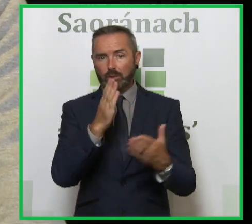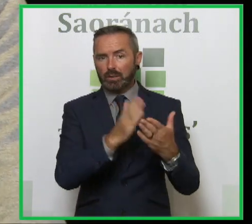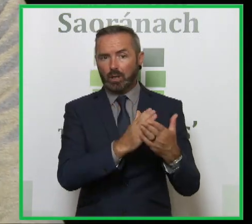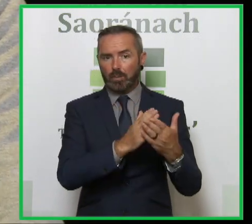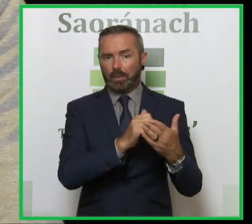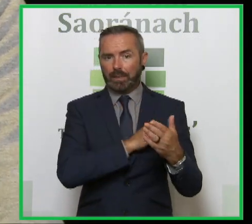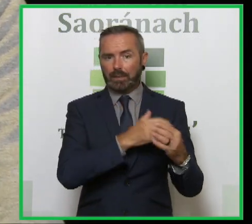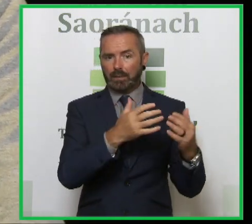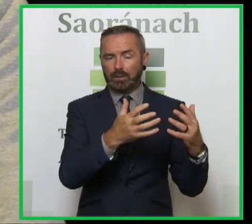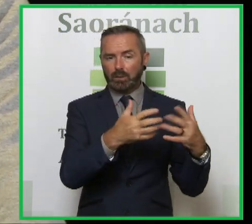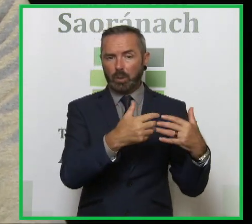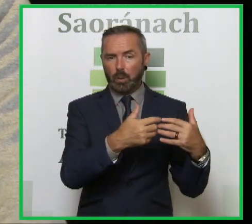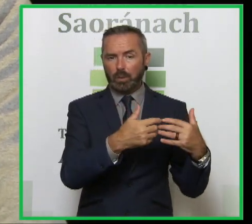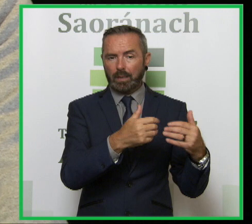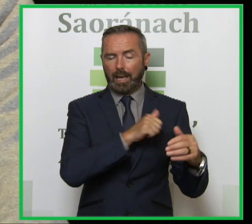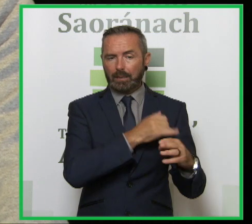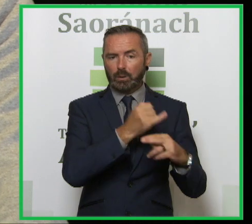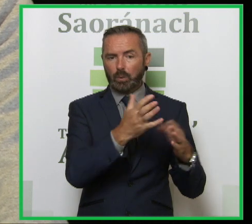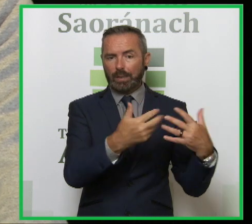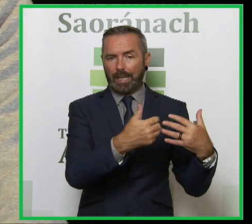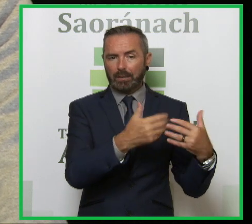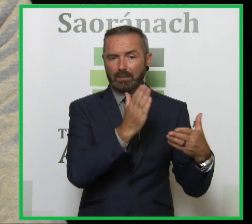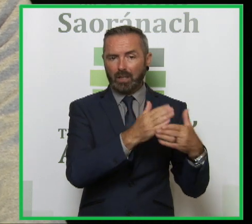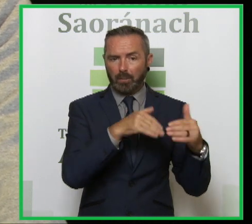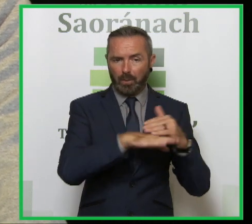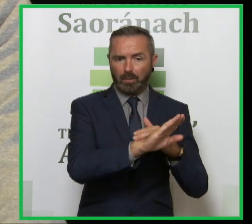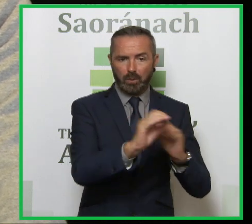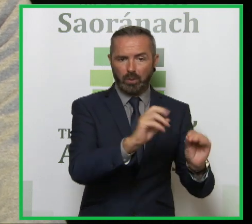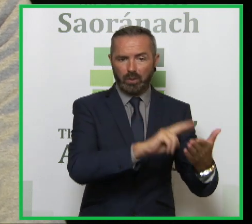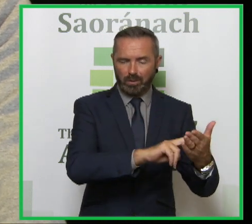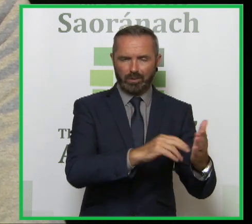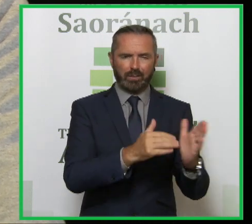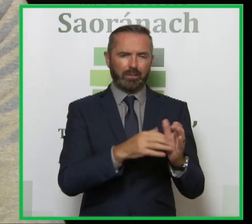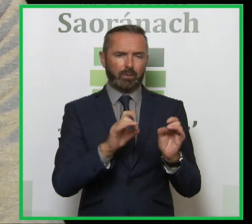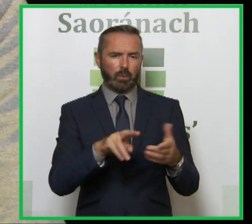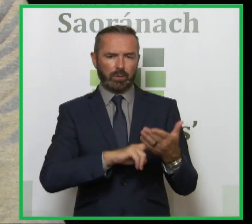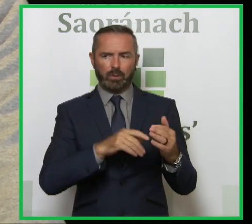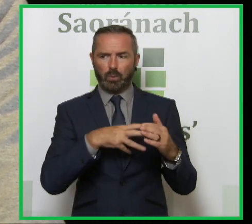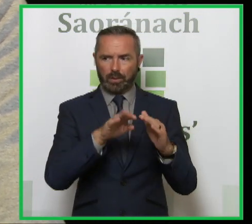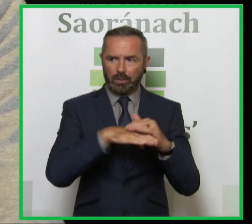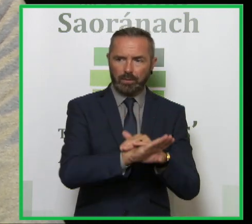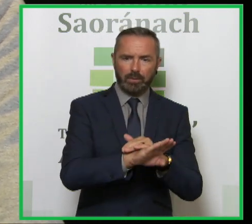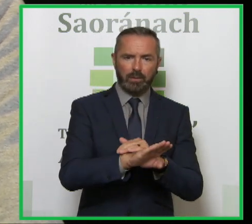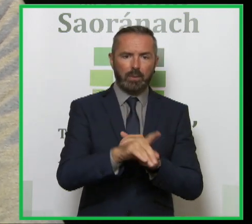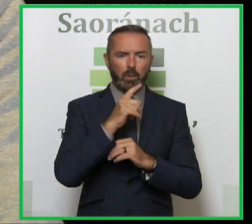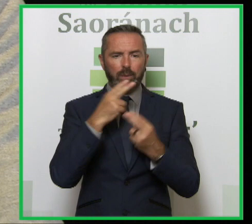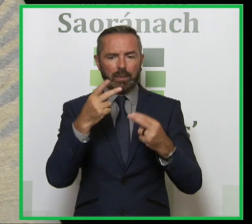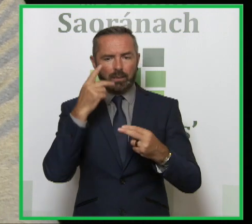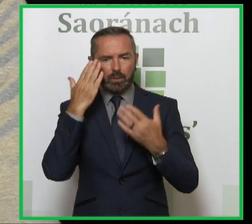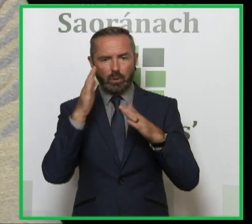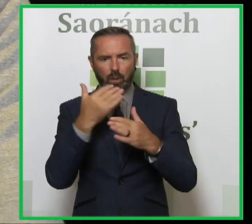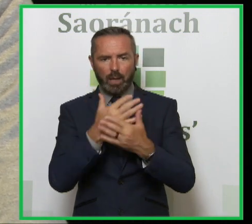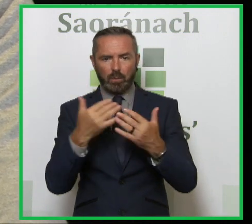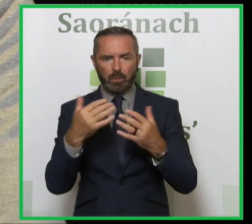gates. There are a number of studies out there that show kind of, how significant an issue it is. Things like the health behaviour in